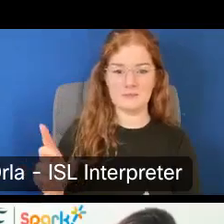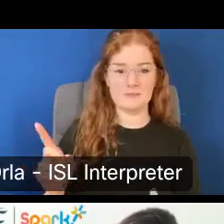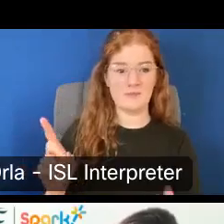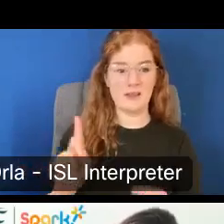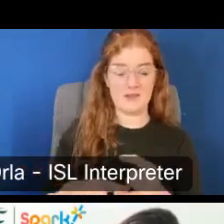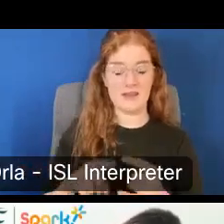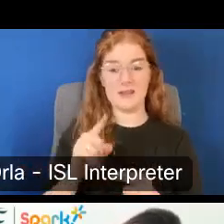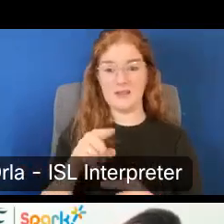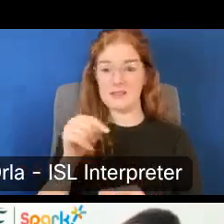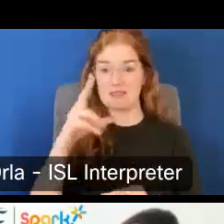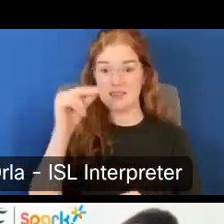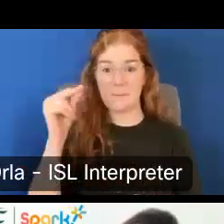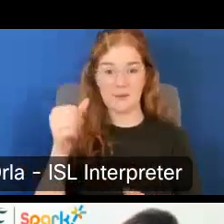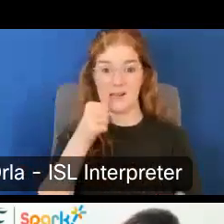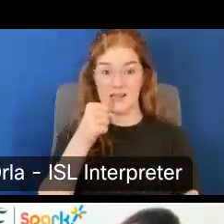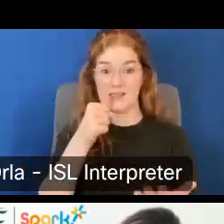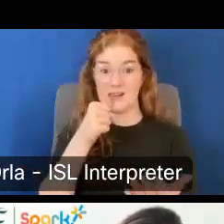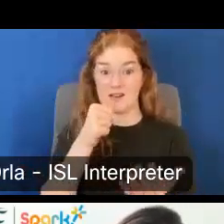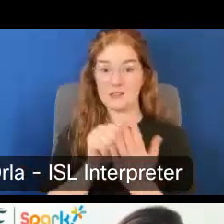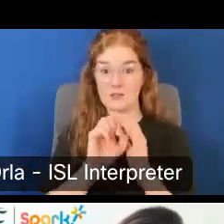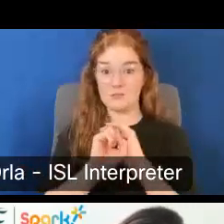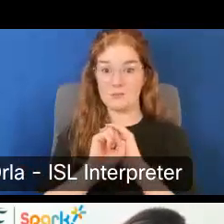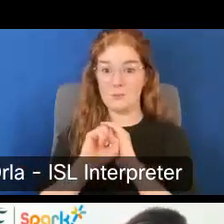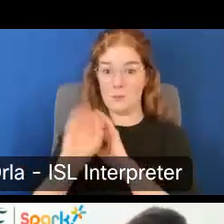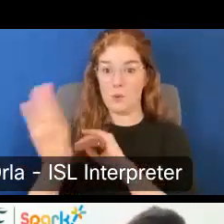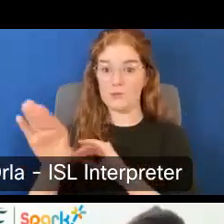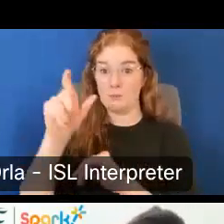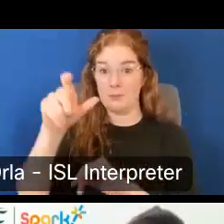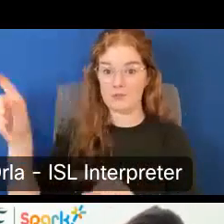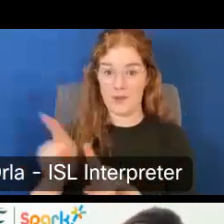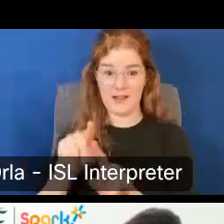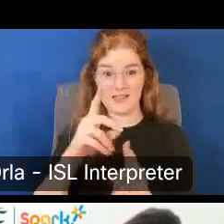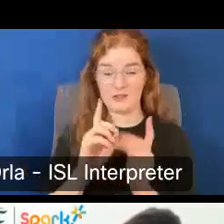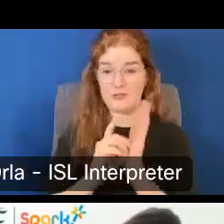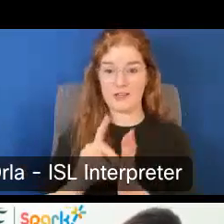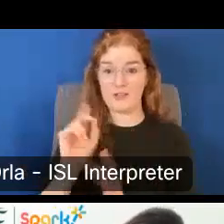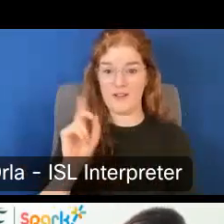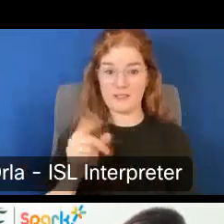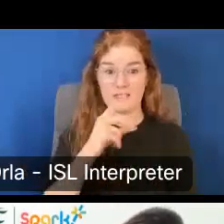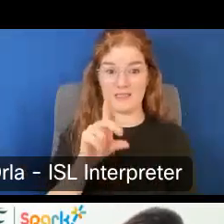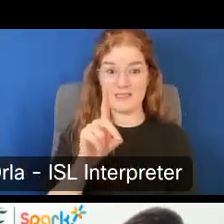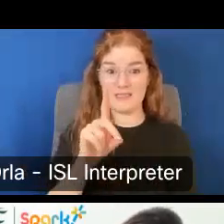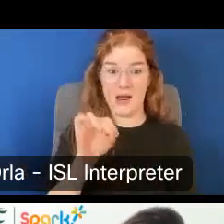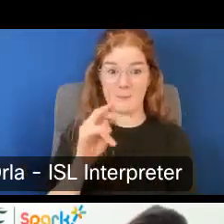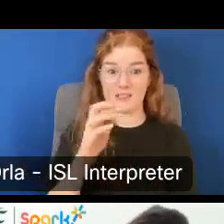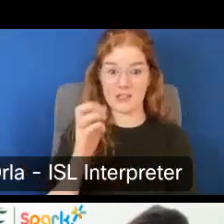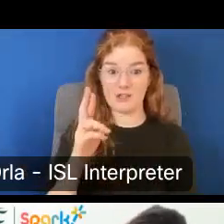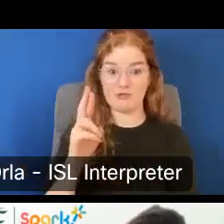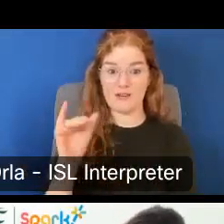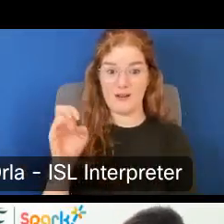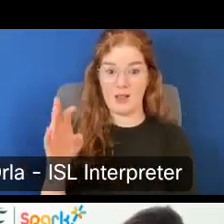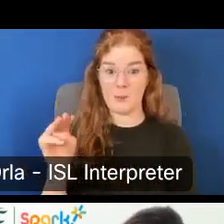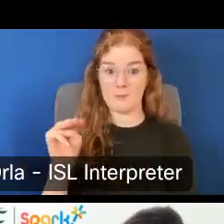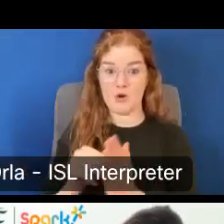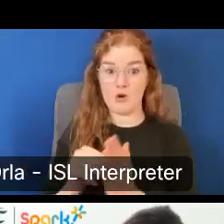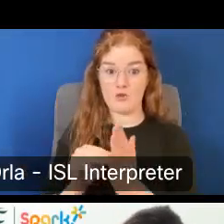example of the letter that used to go out to patients. And these were the directions. So the diabetic renal or retinal treatment program, off the